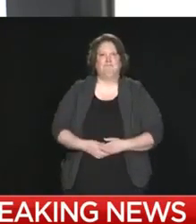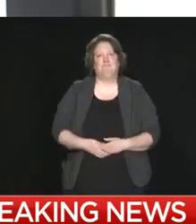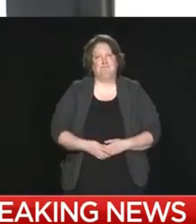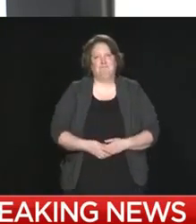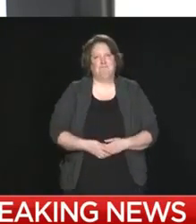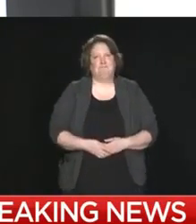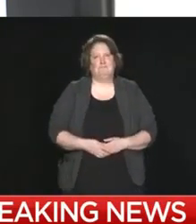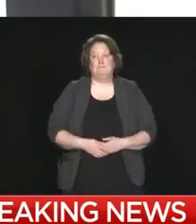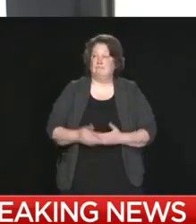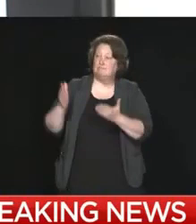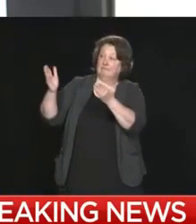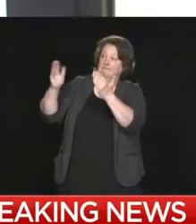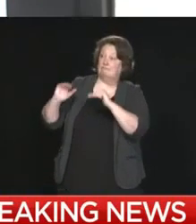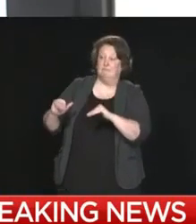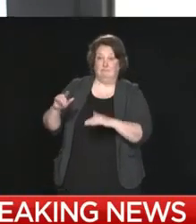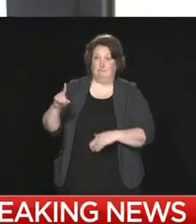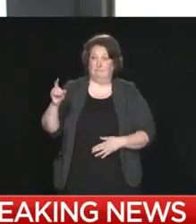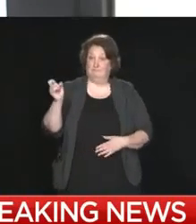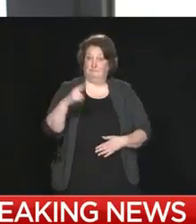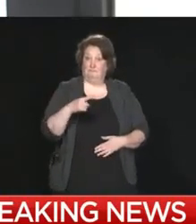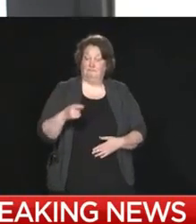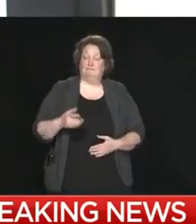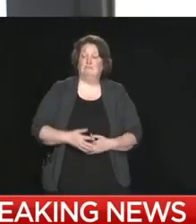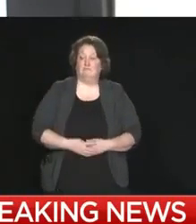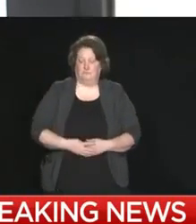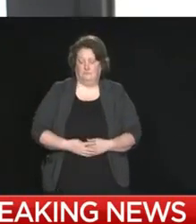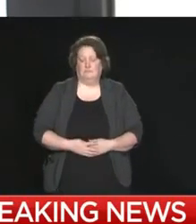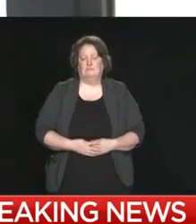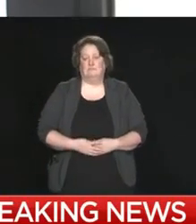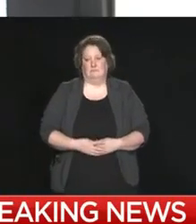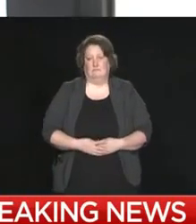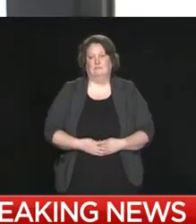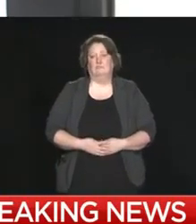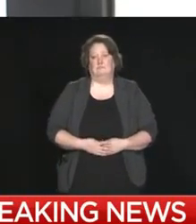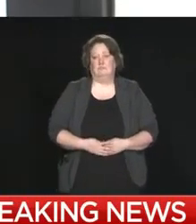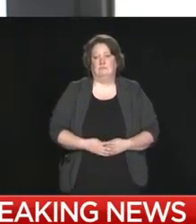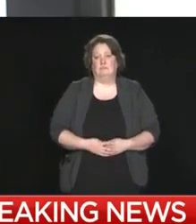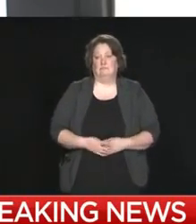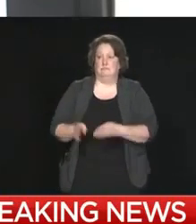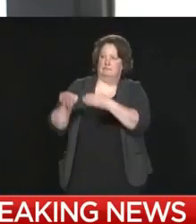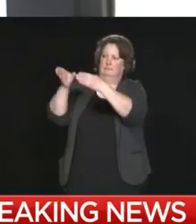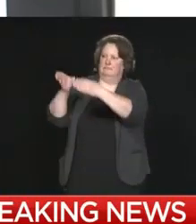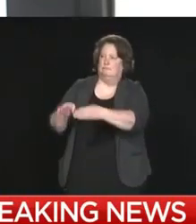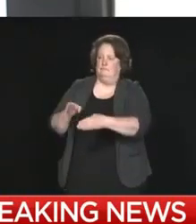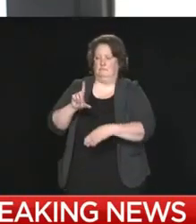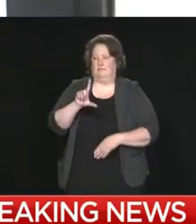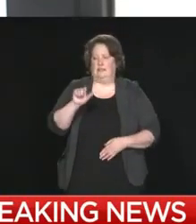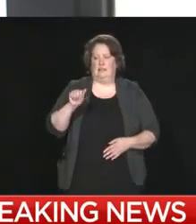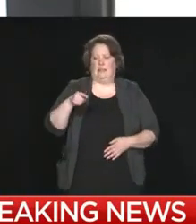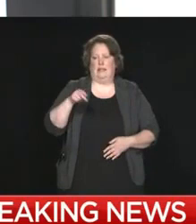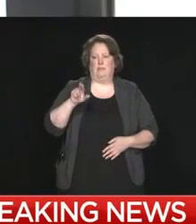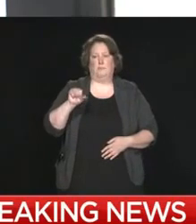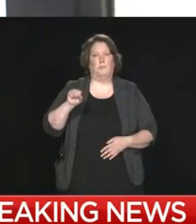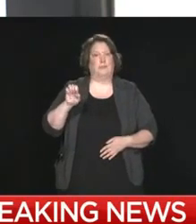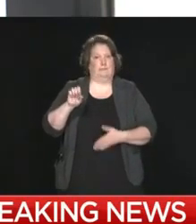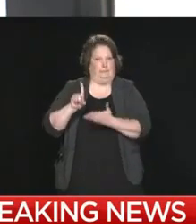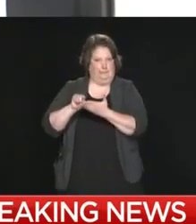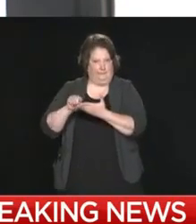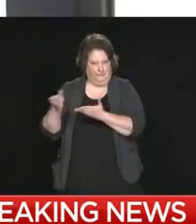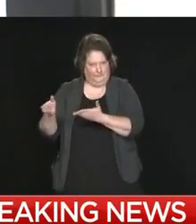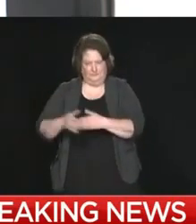data. Thank you. Merci. Prochaine question, Mélanie Marquis, La Presse, à vous.